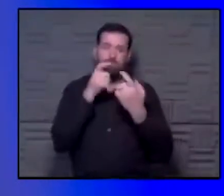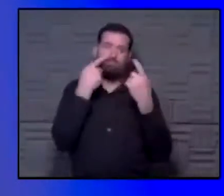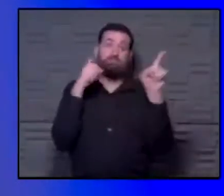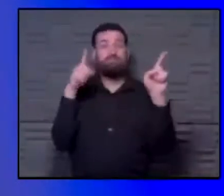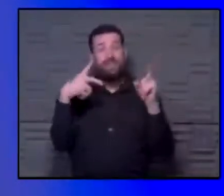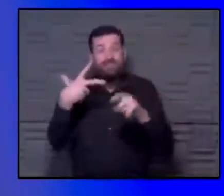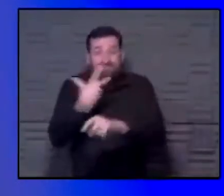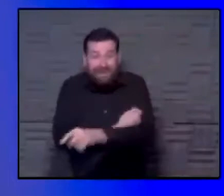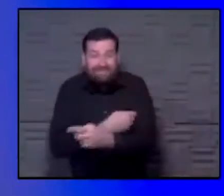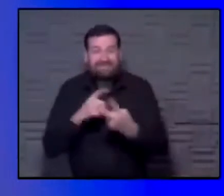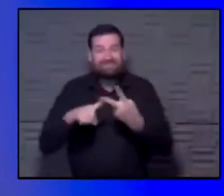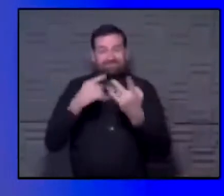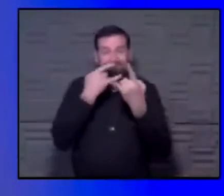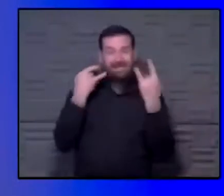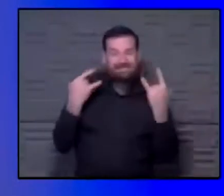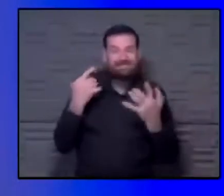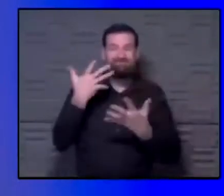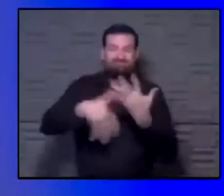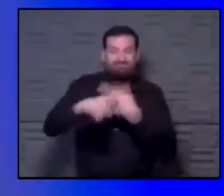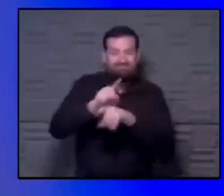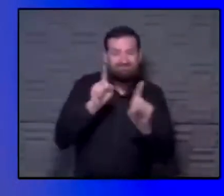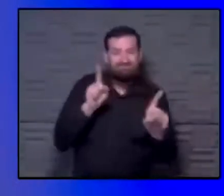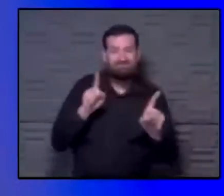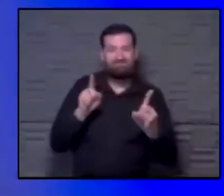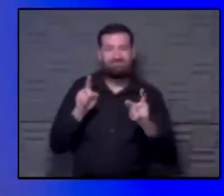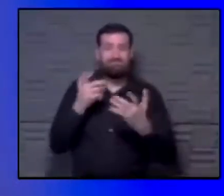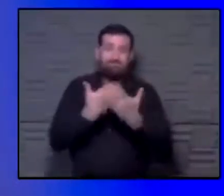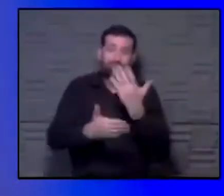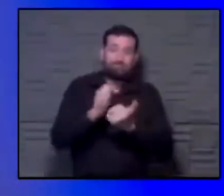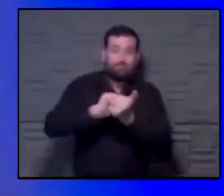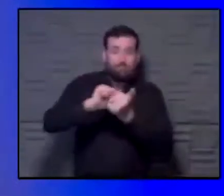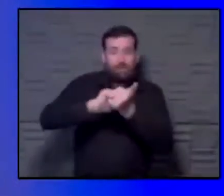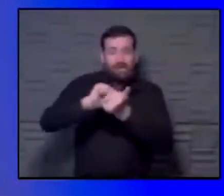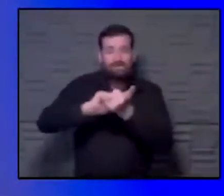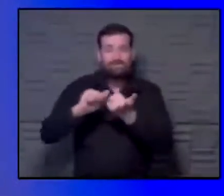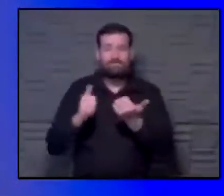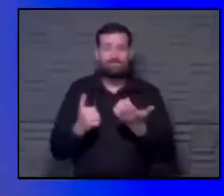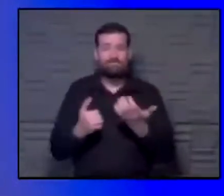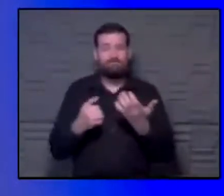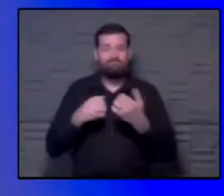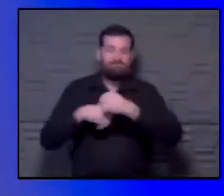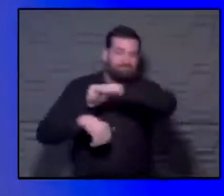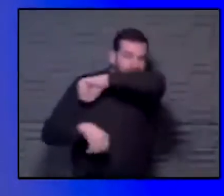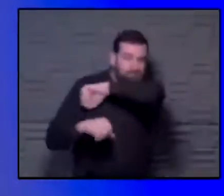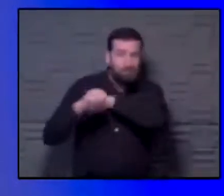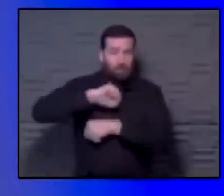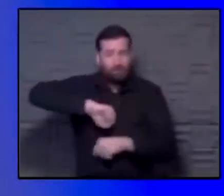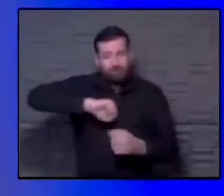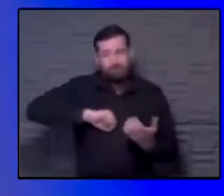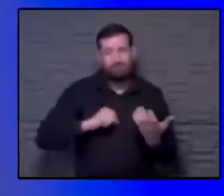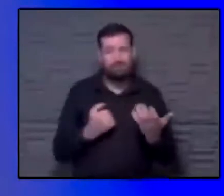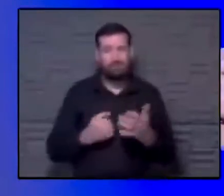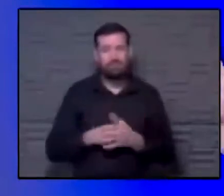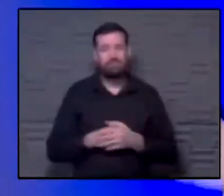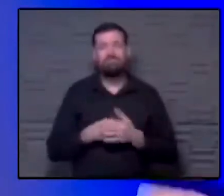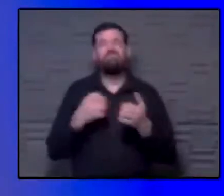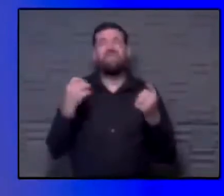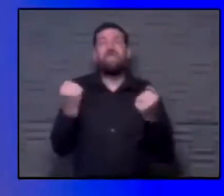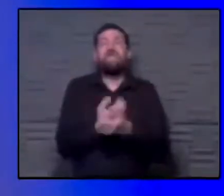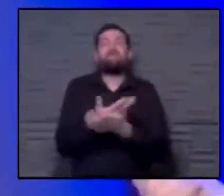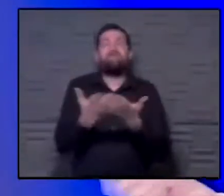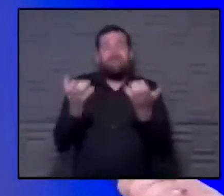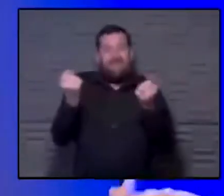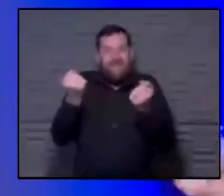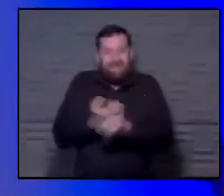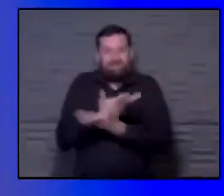get your vaccine, wear your mask, social distance, wash your hands, cough into your shoulder. Anything and everything